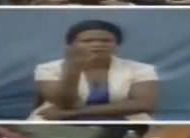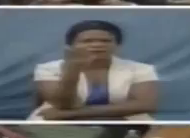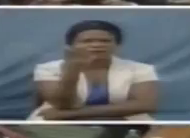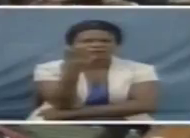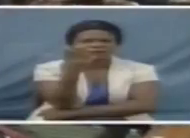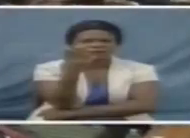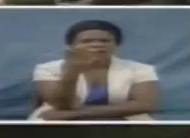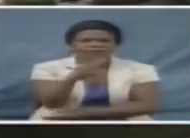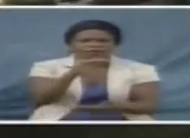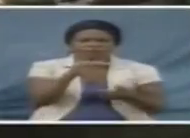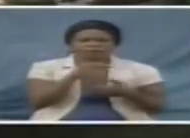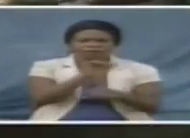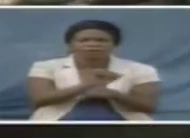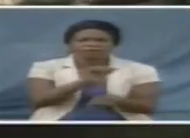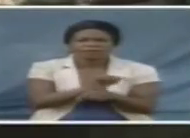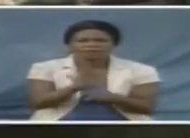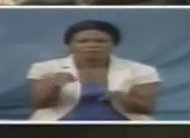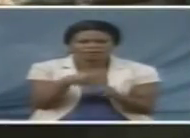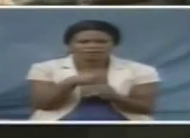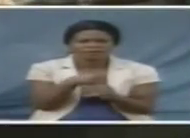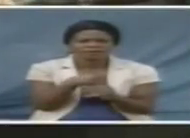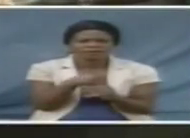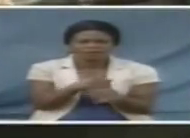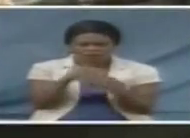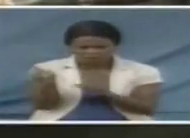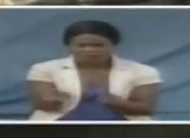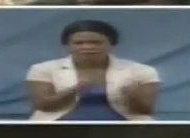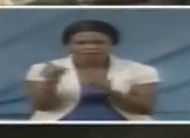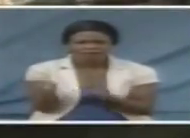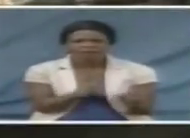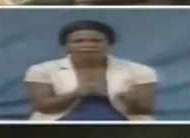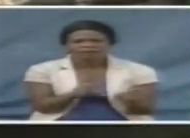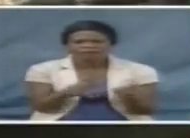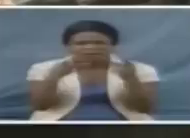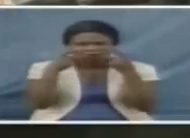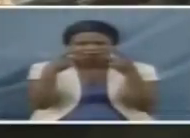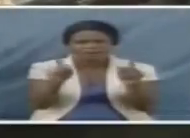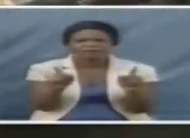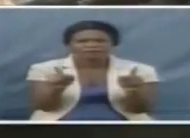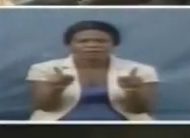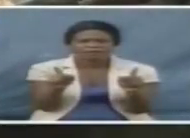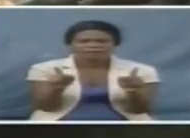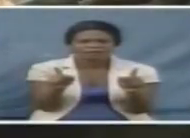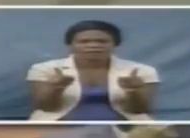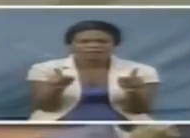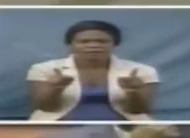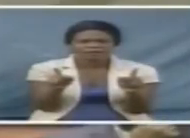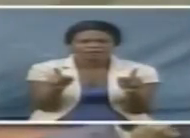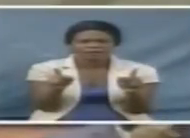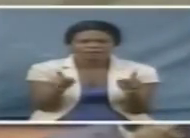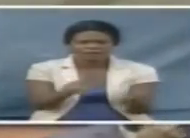of parliament. 4, pension reforms, including